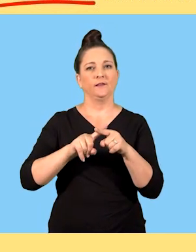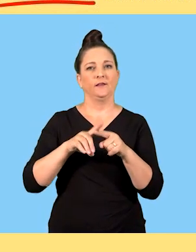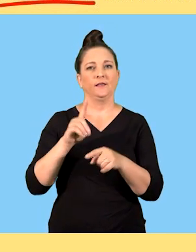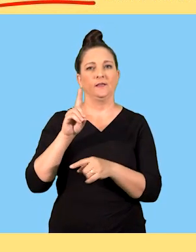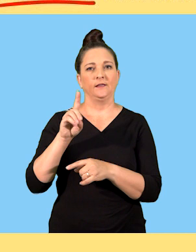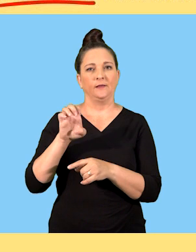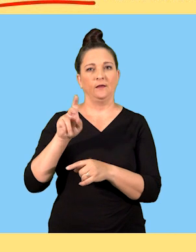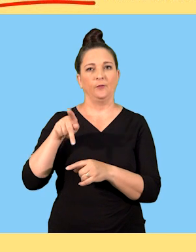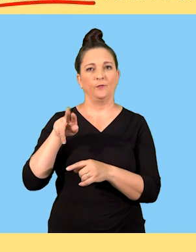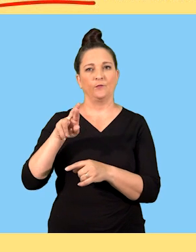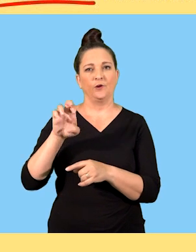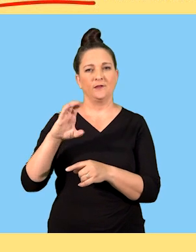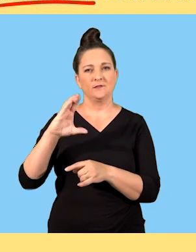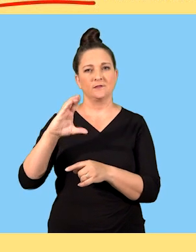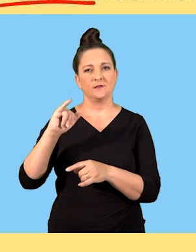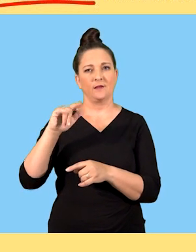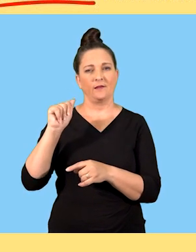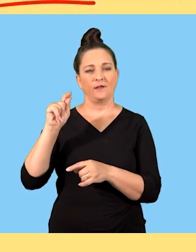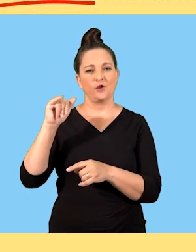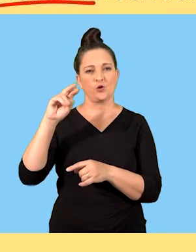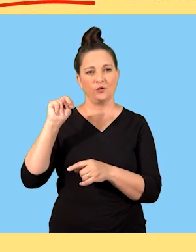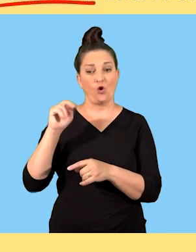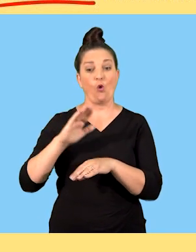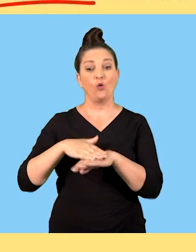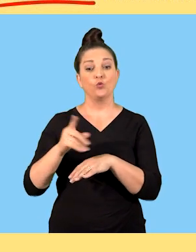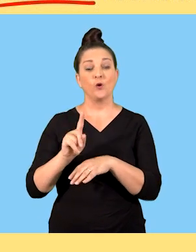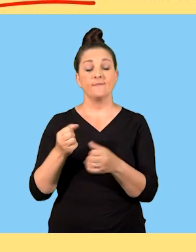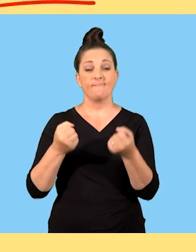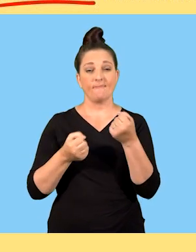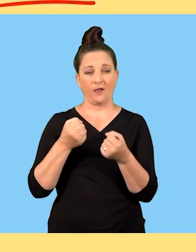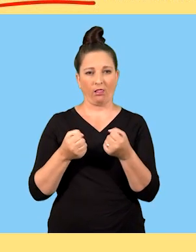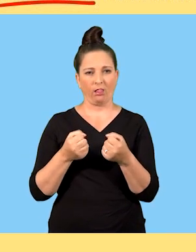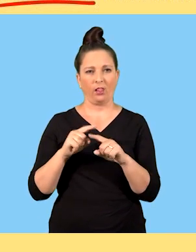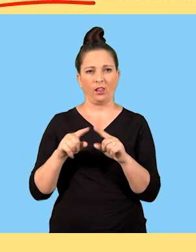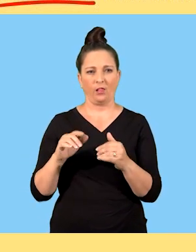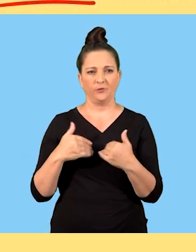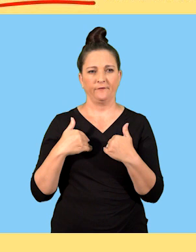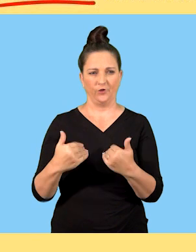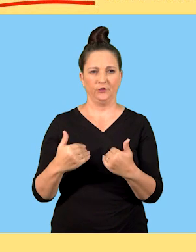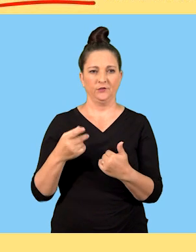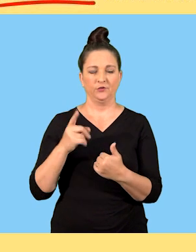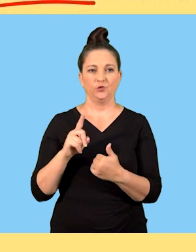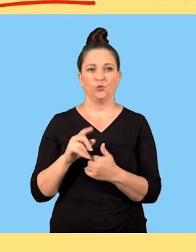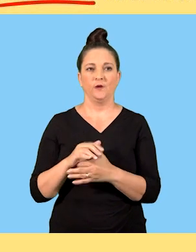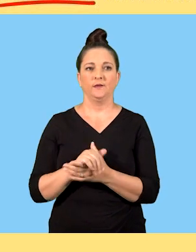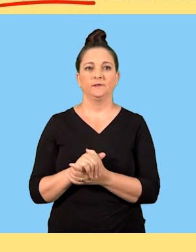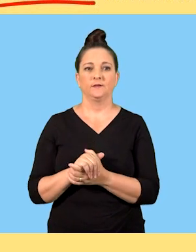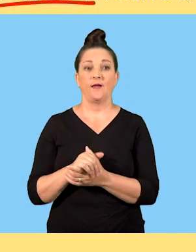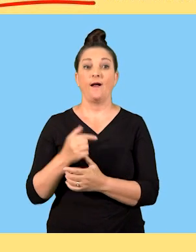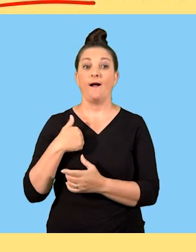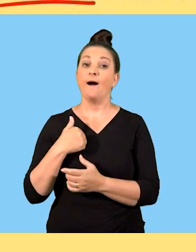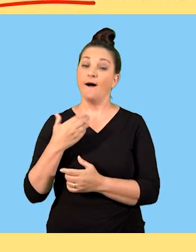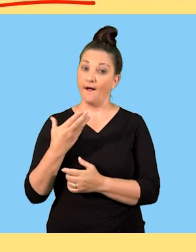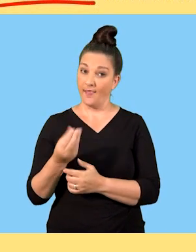depreciation. On your accumulated depreciation on vehicles, at the beginning it was 67,200. So I'm just going to